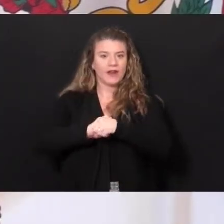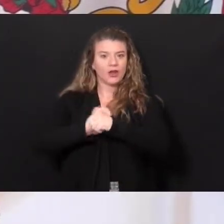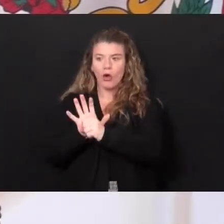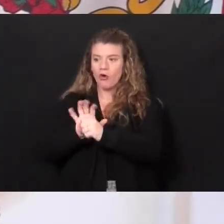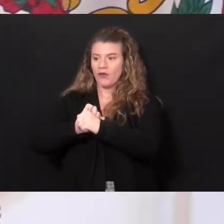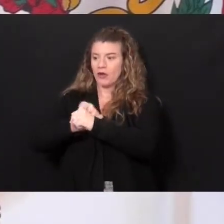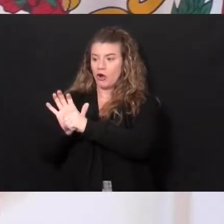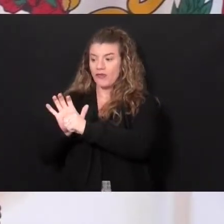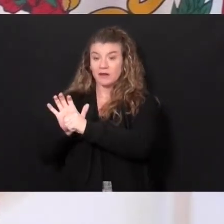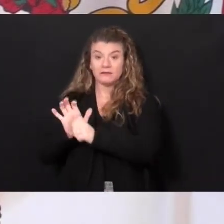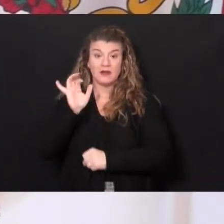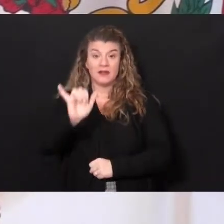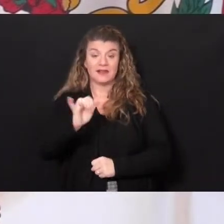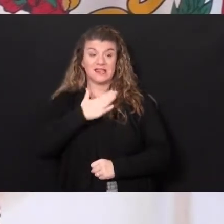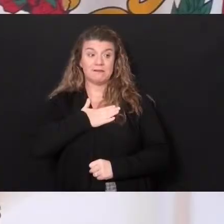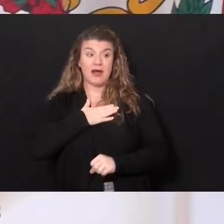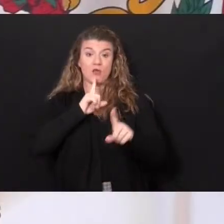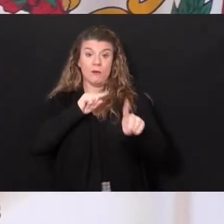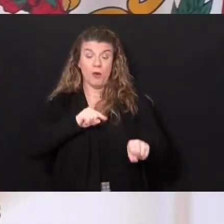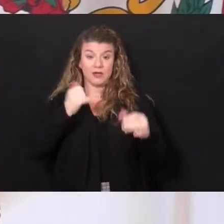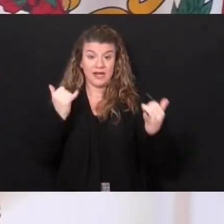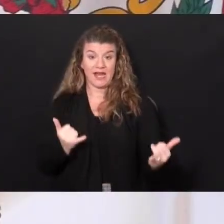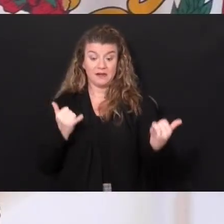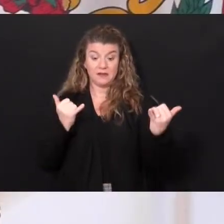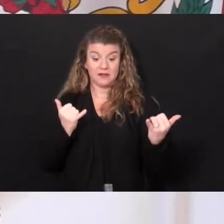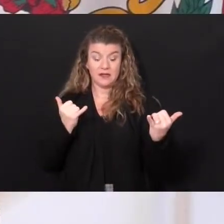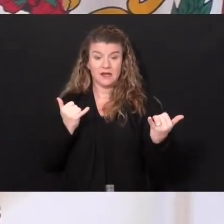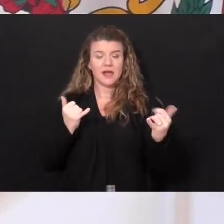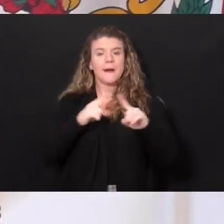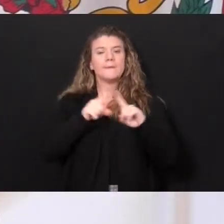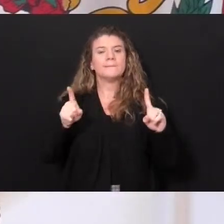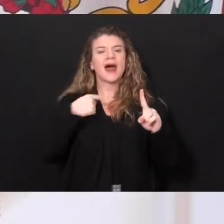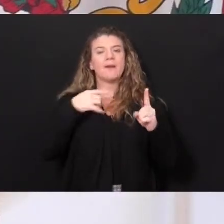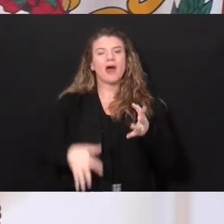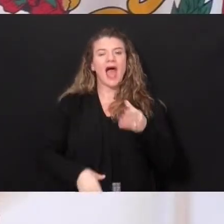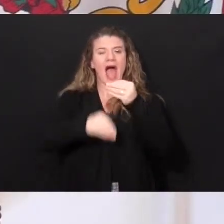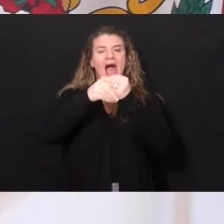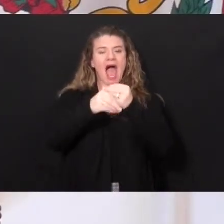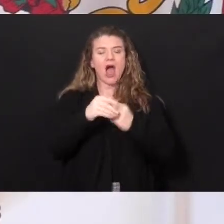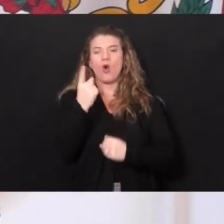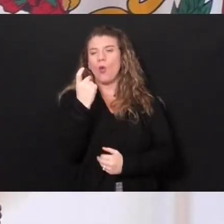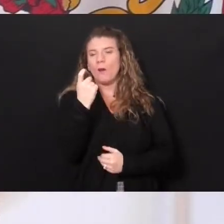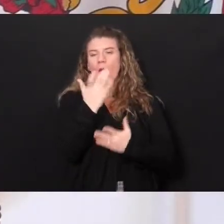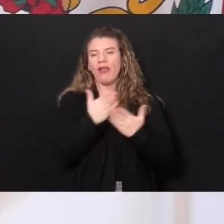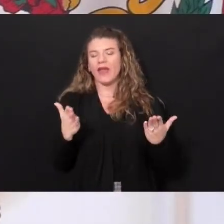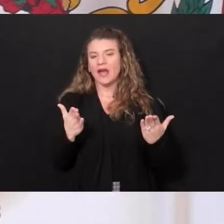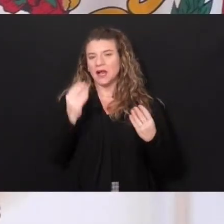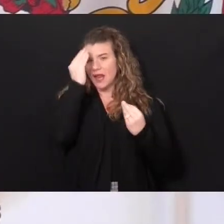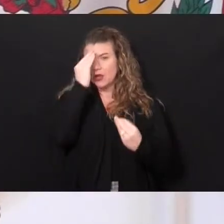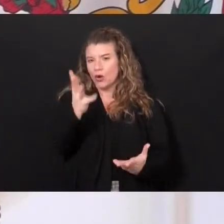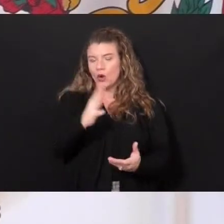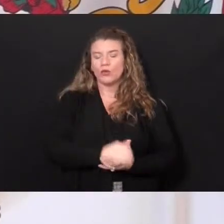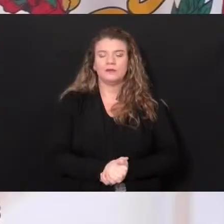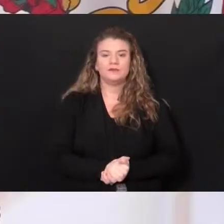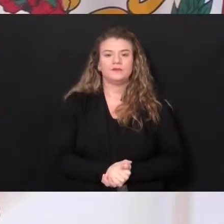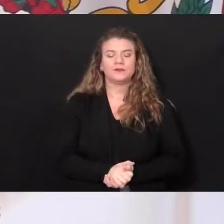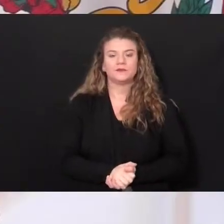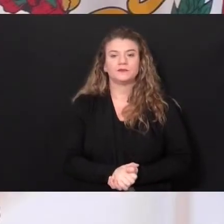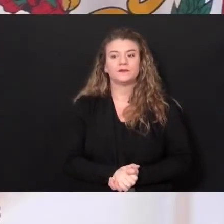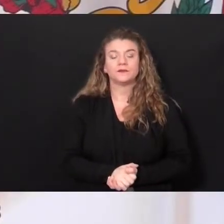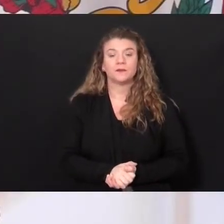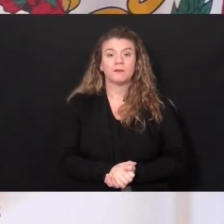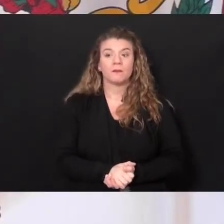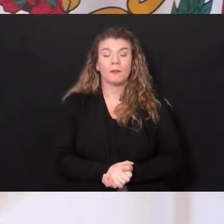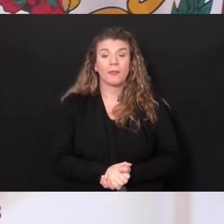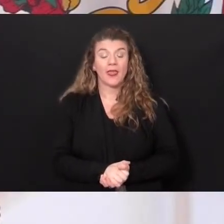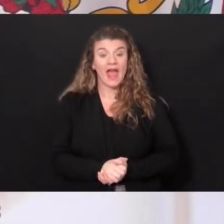that's my report to you today. But I've got one other part that I want to report to you, and it's just this. I've told you